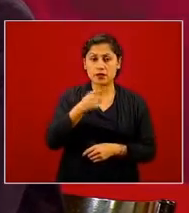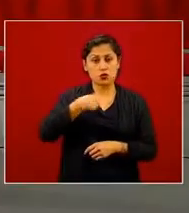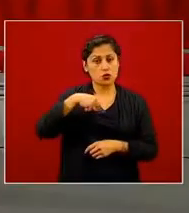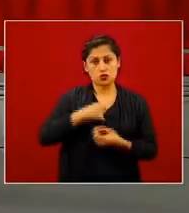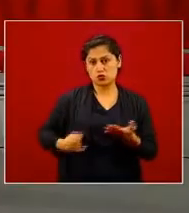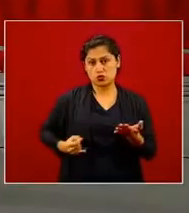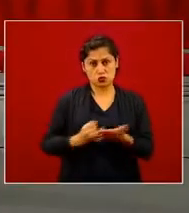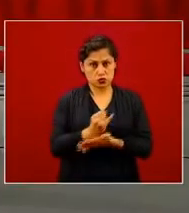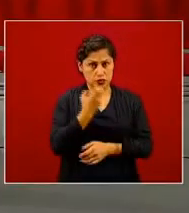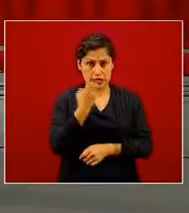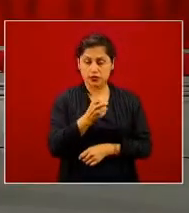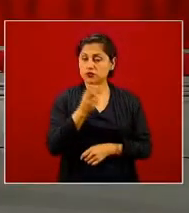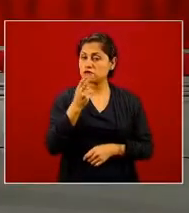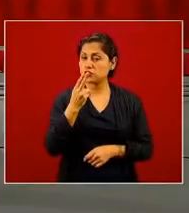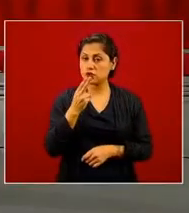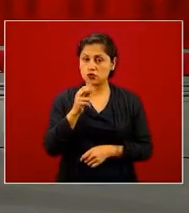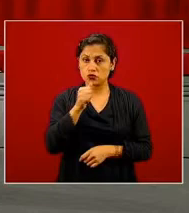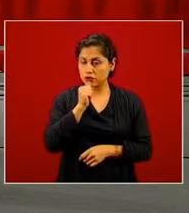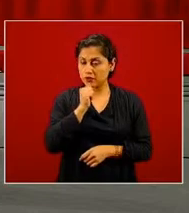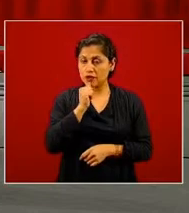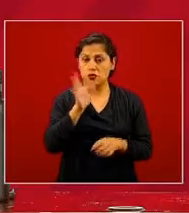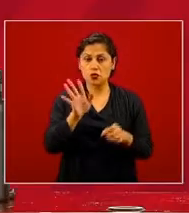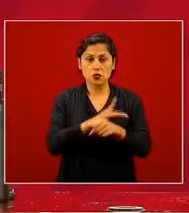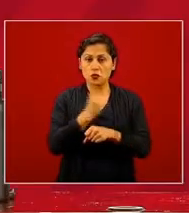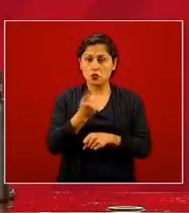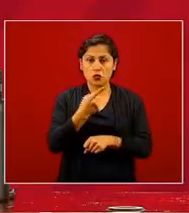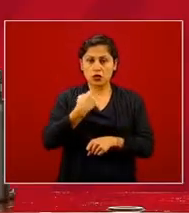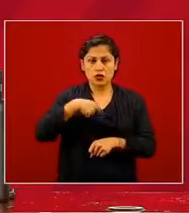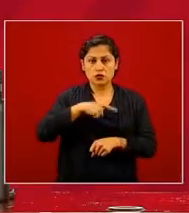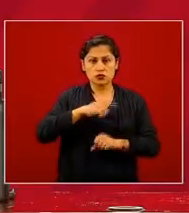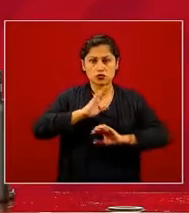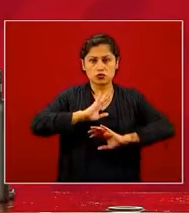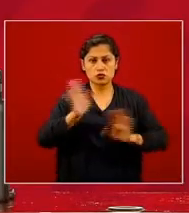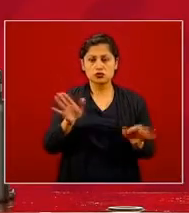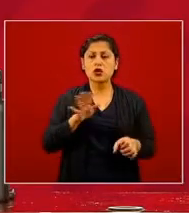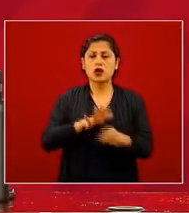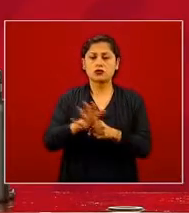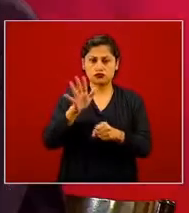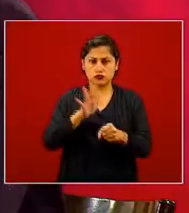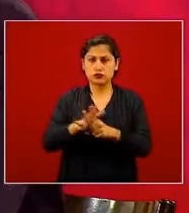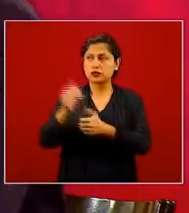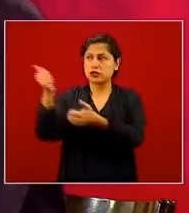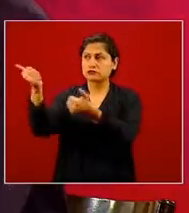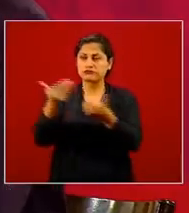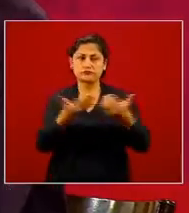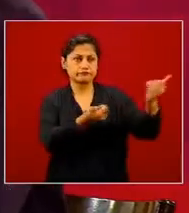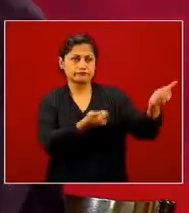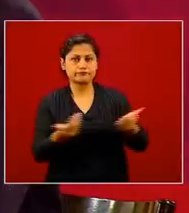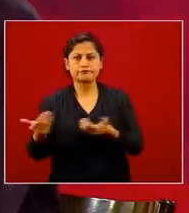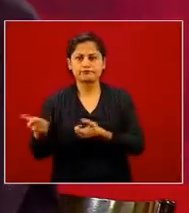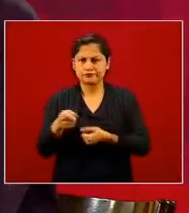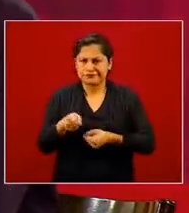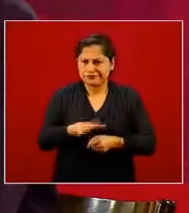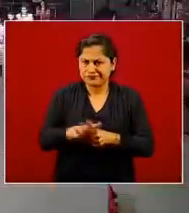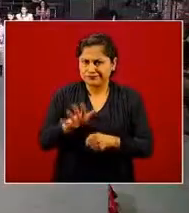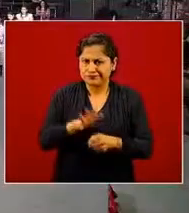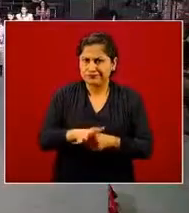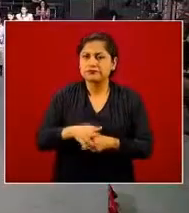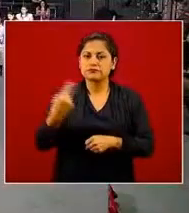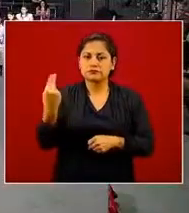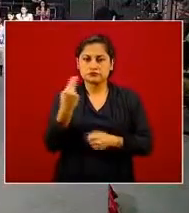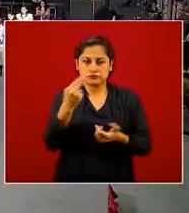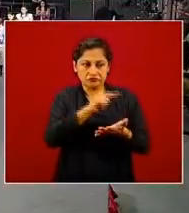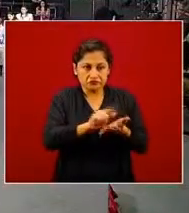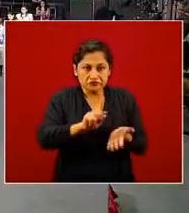do it, but so far we have decided not to do this because we don't really even have a problem with